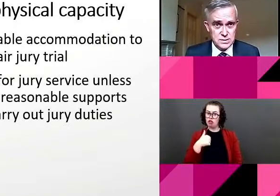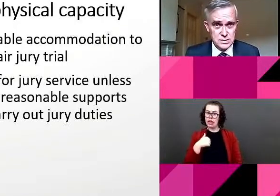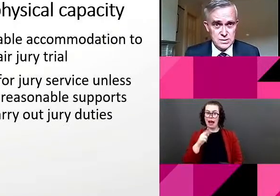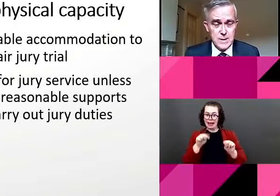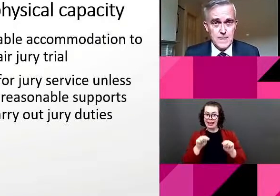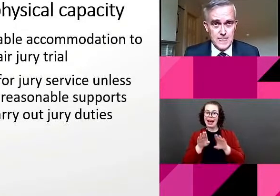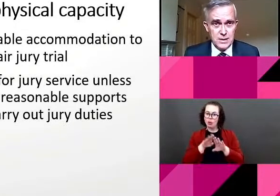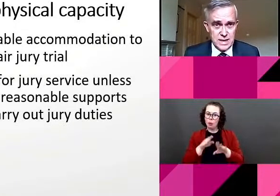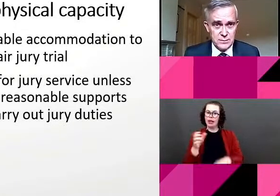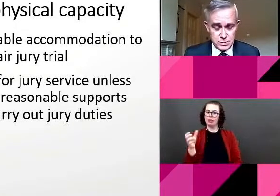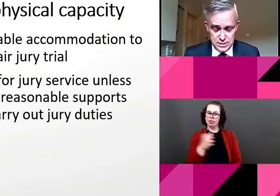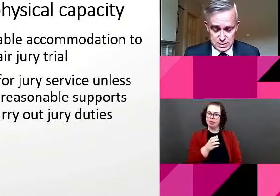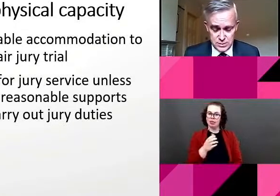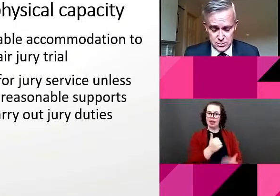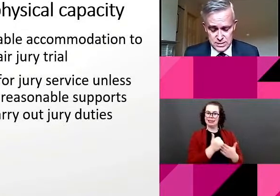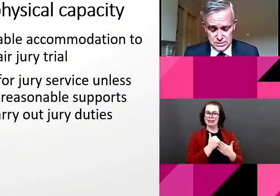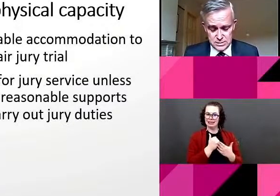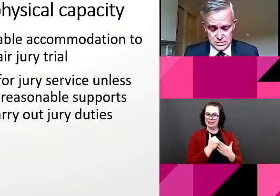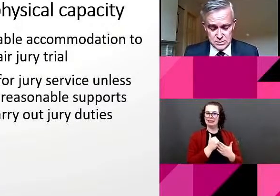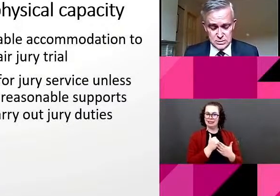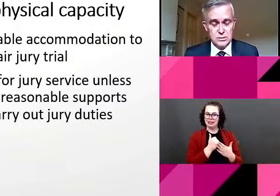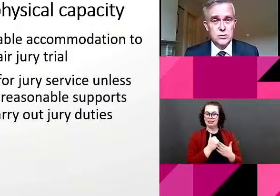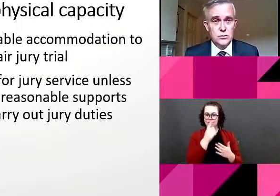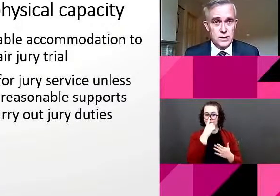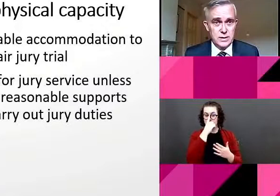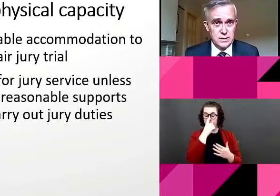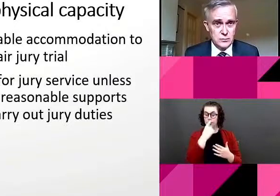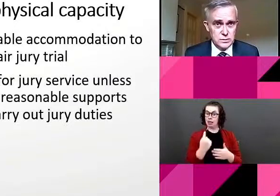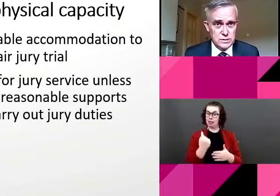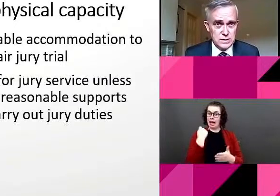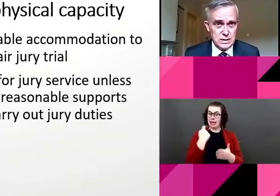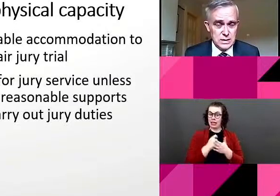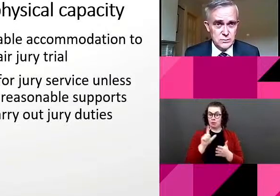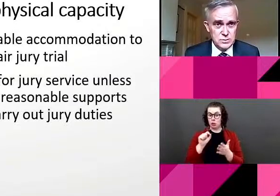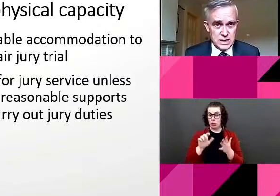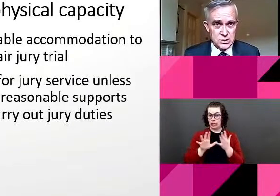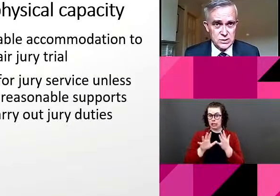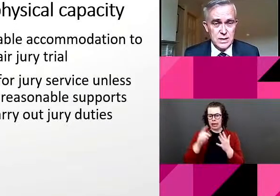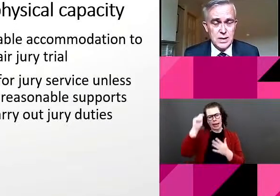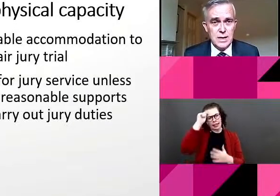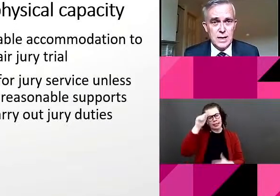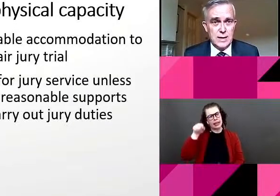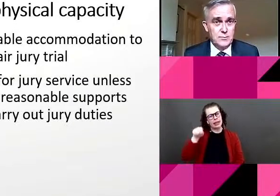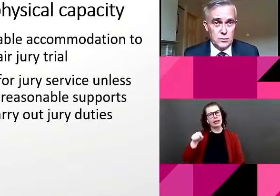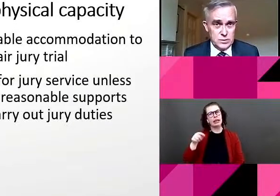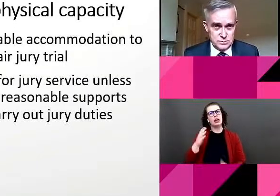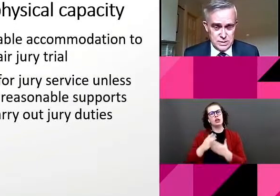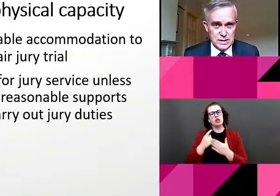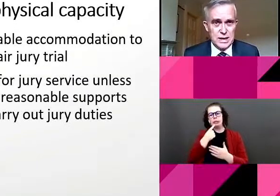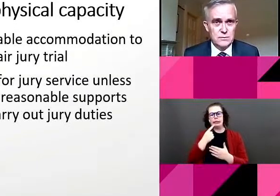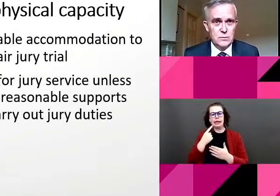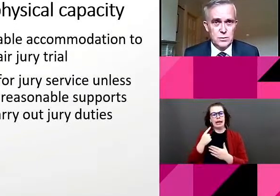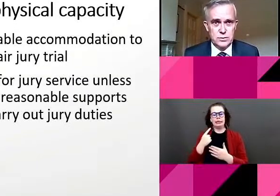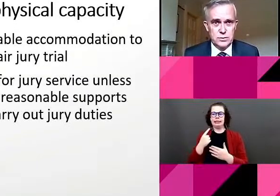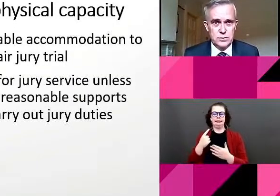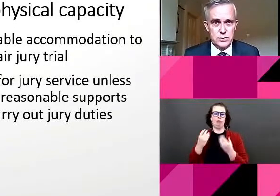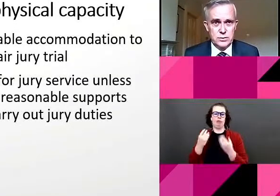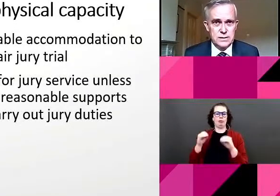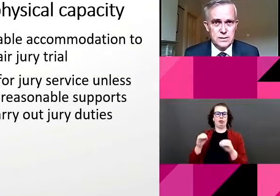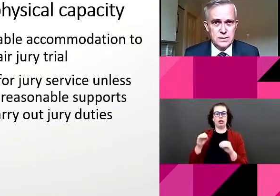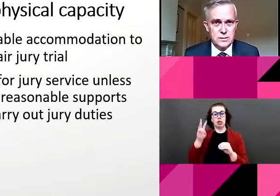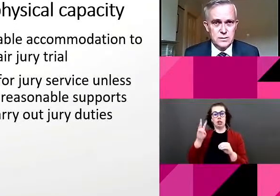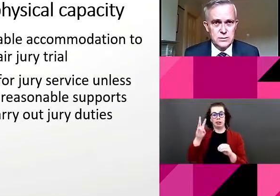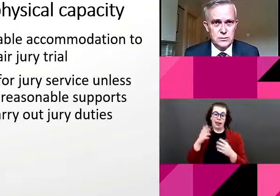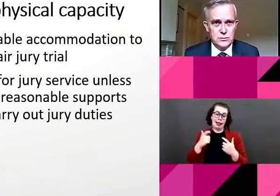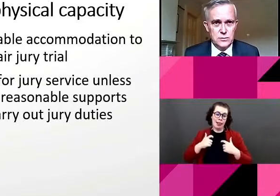appropriate assistance. Now, in that particular instance, Joan, I think there was an objection, which, again, lawyers are